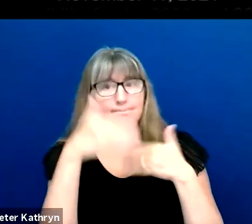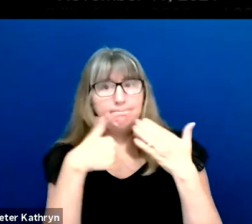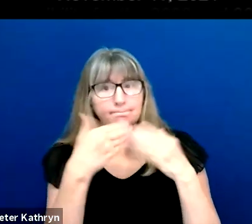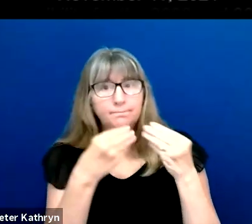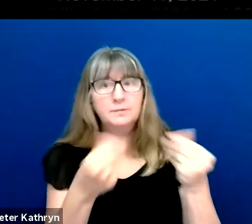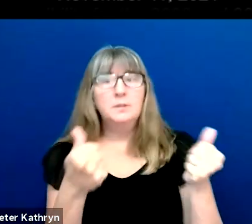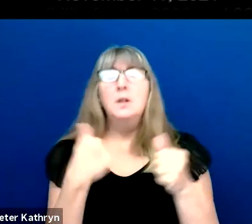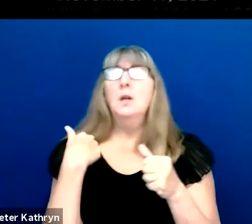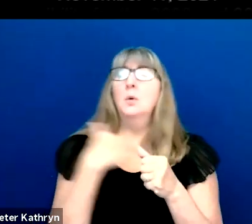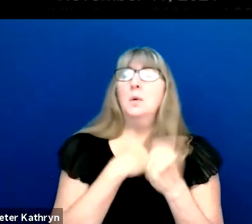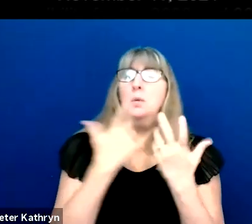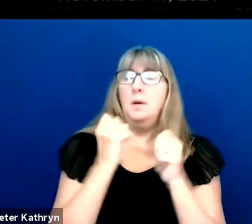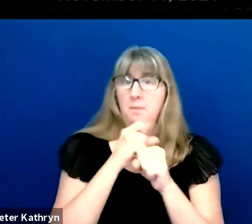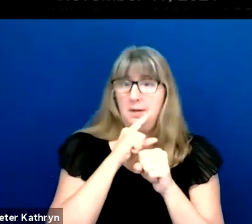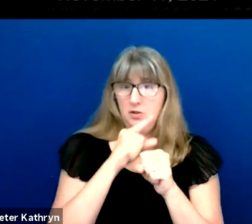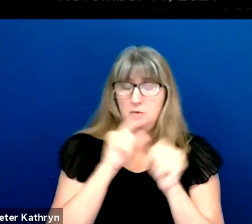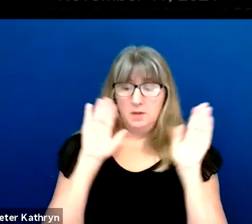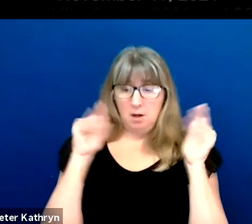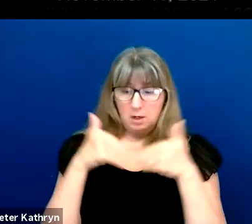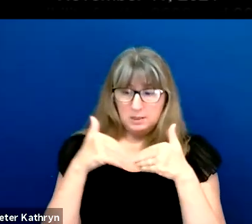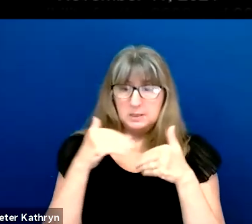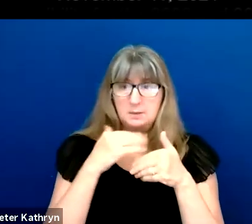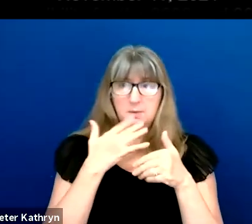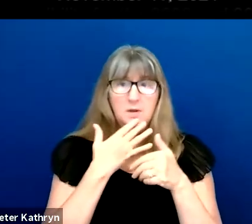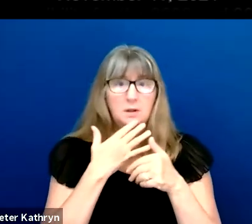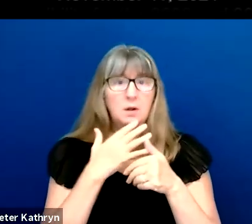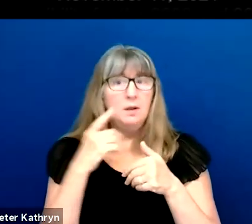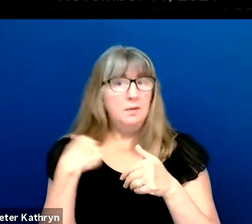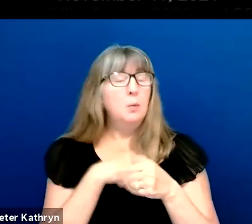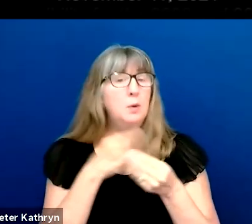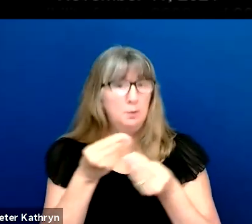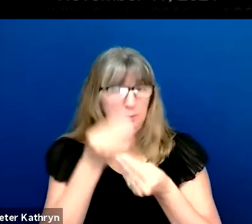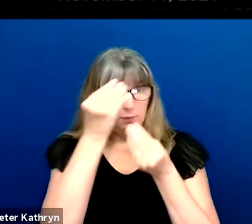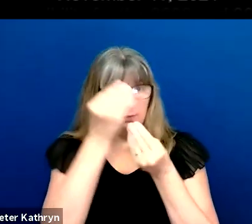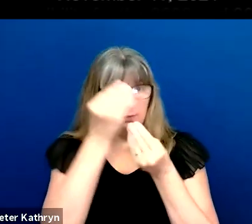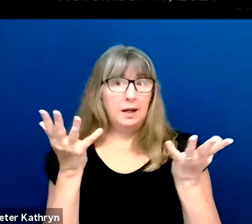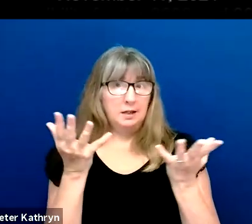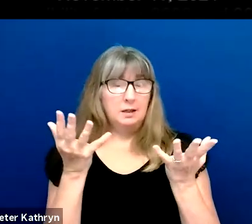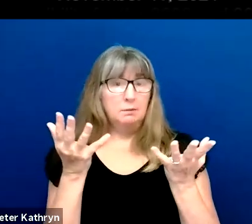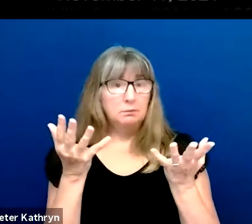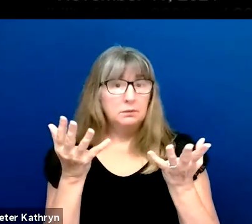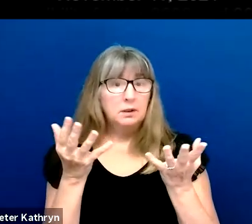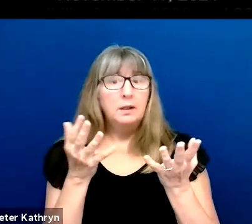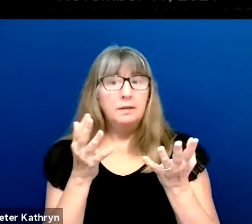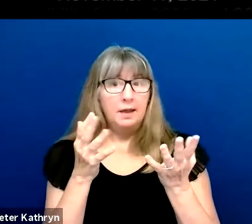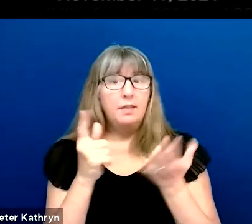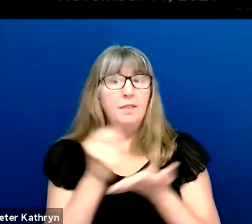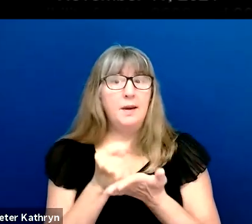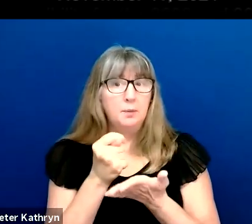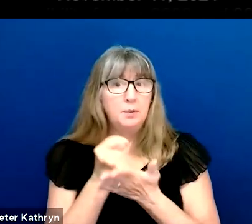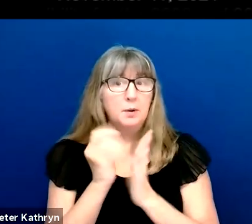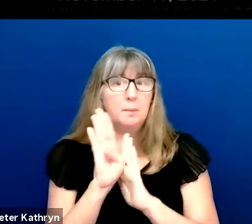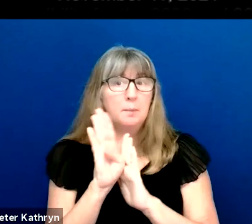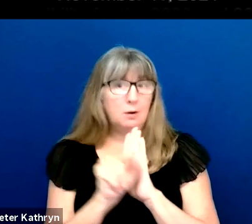that, within the Autism in Color, we're providing that, that sound, therapeutic background. But really, this